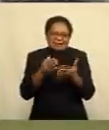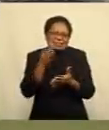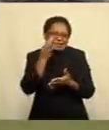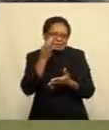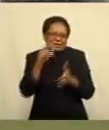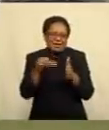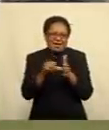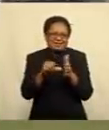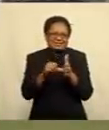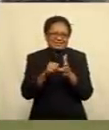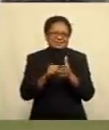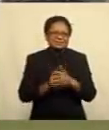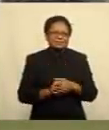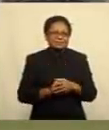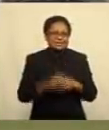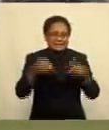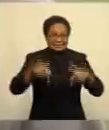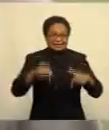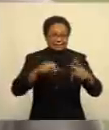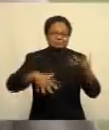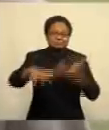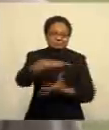exposed here to natural disasters.